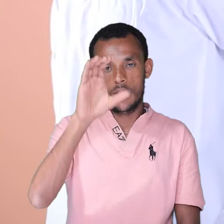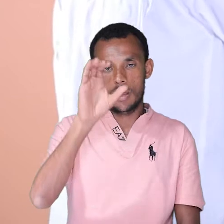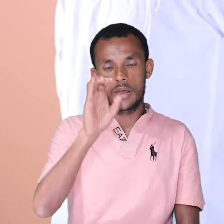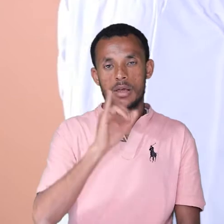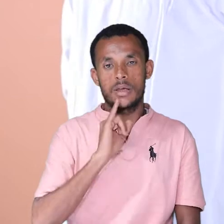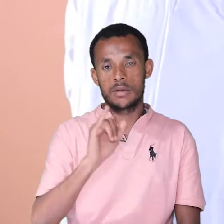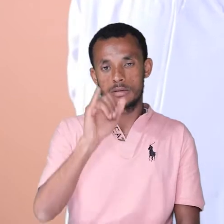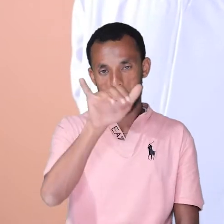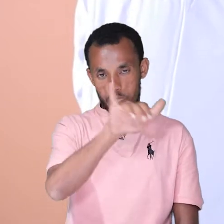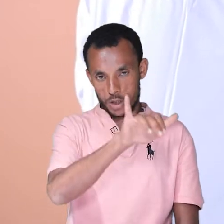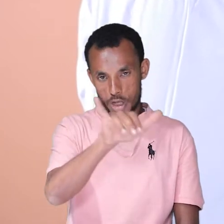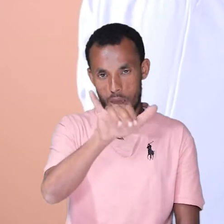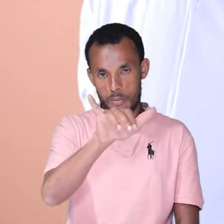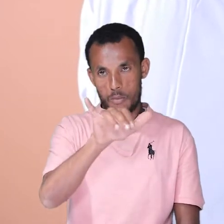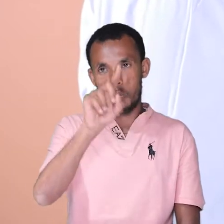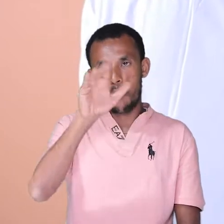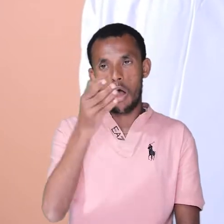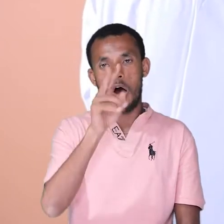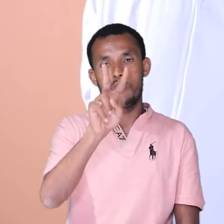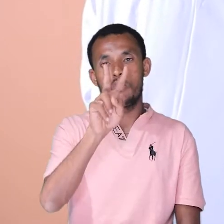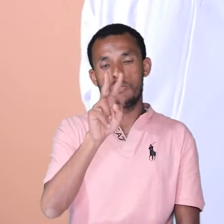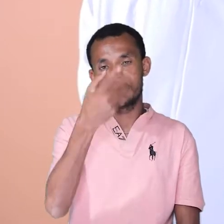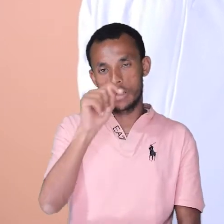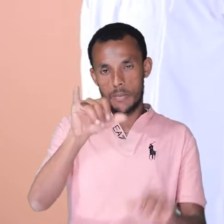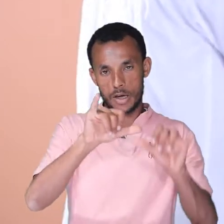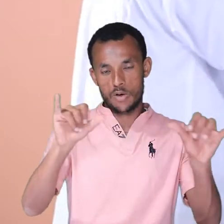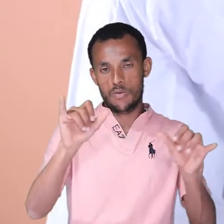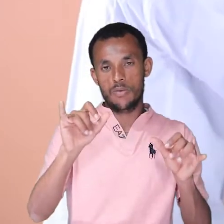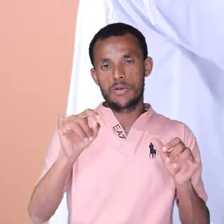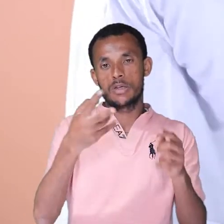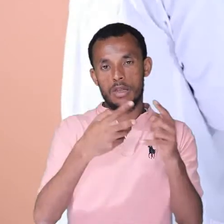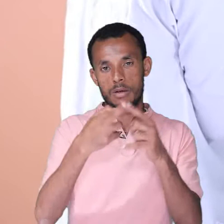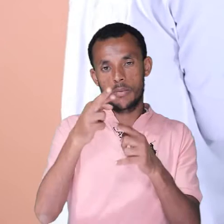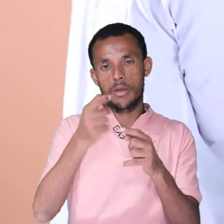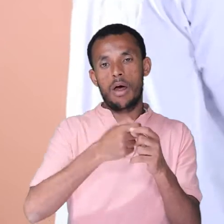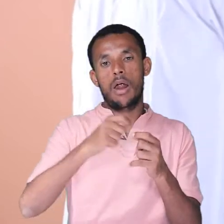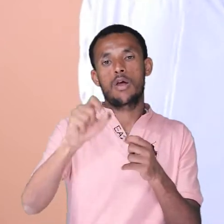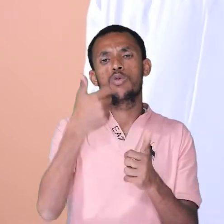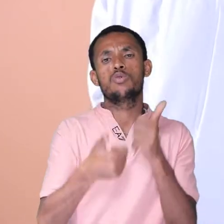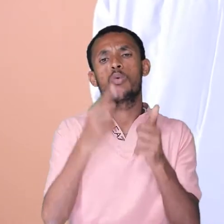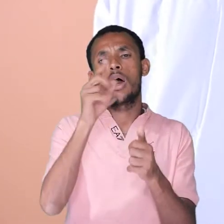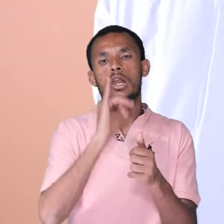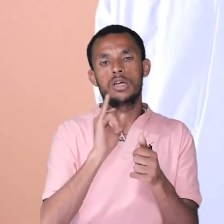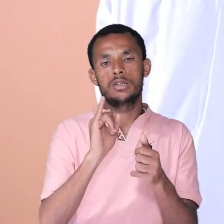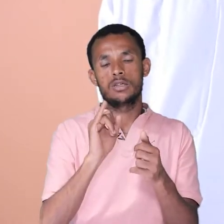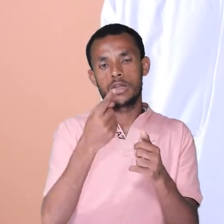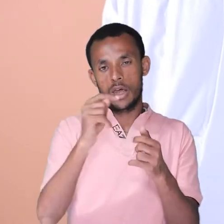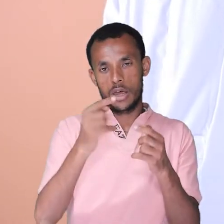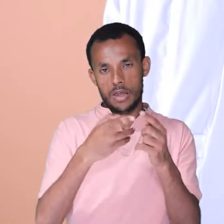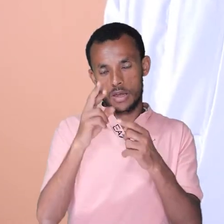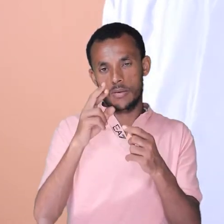ABC is the same as half of the measure of the intercepted arc. Which one is the intercepted arc?